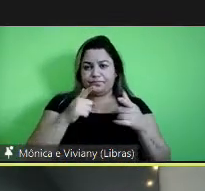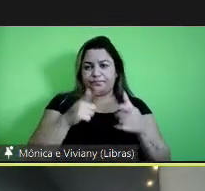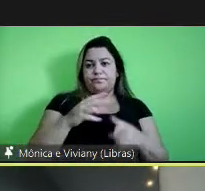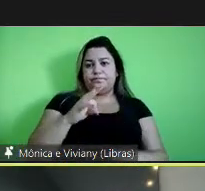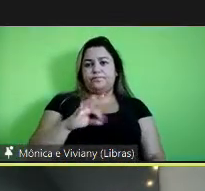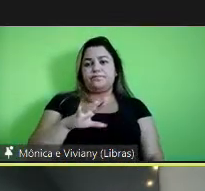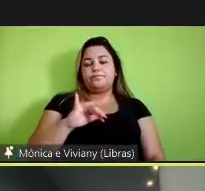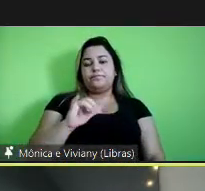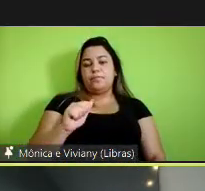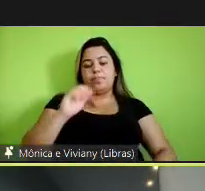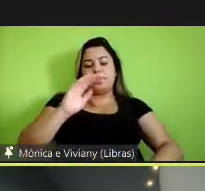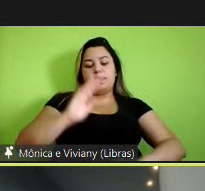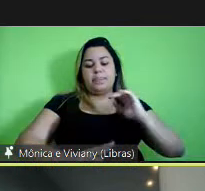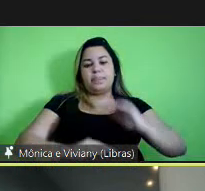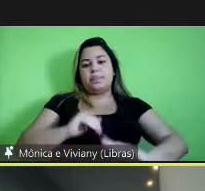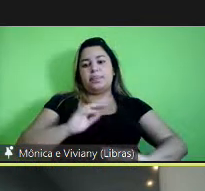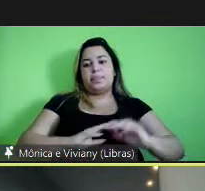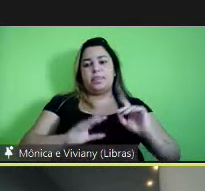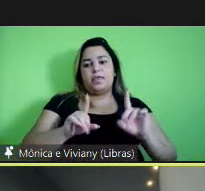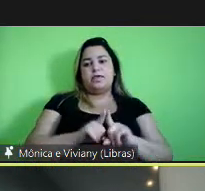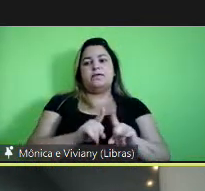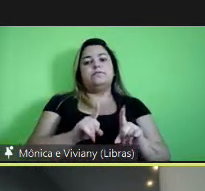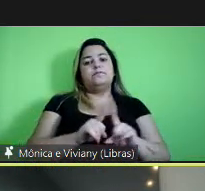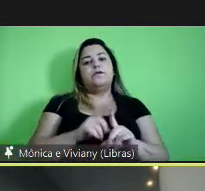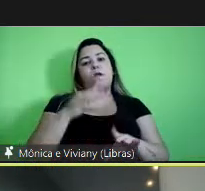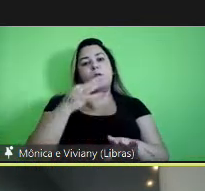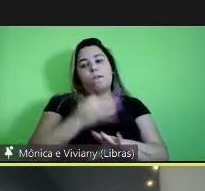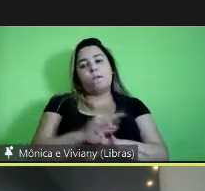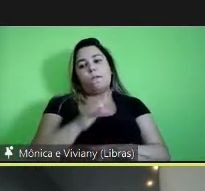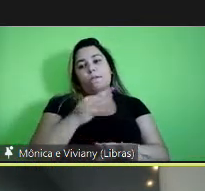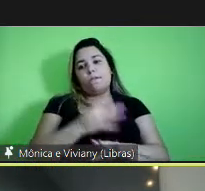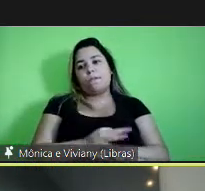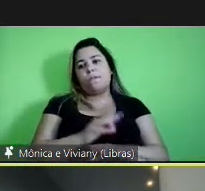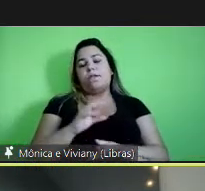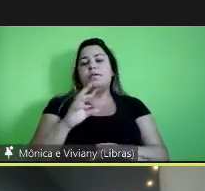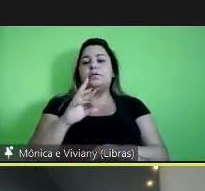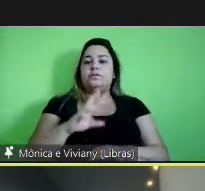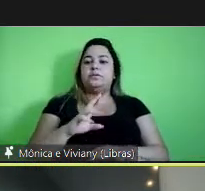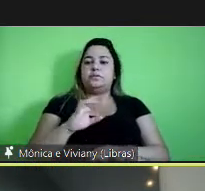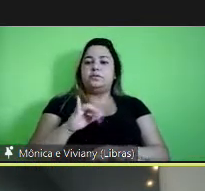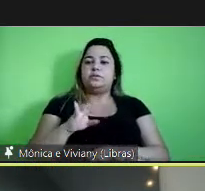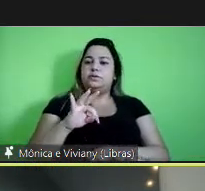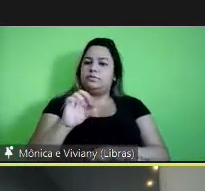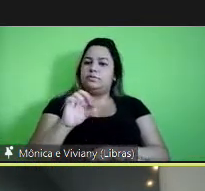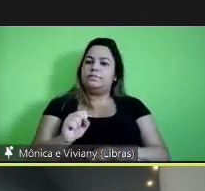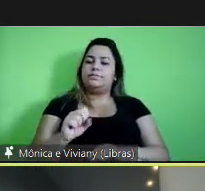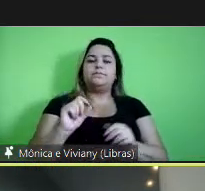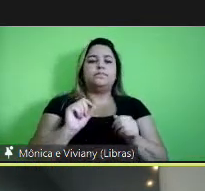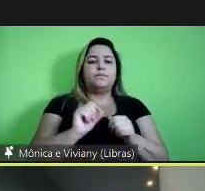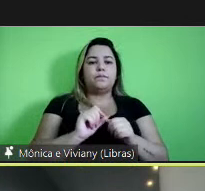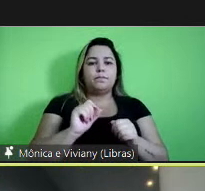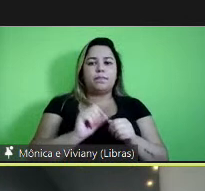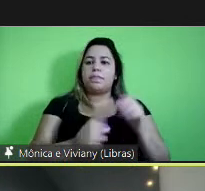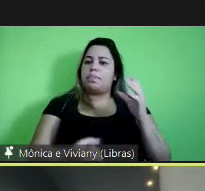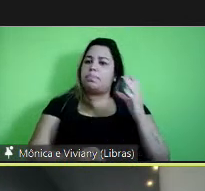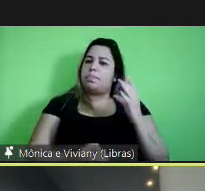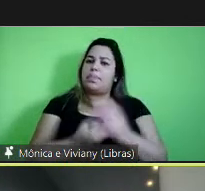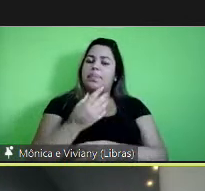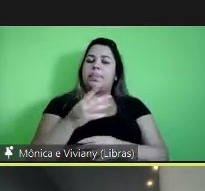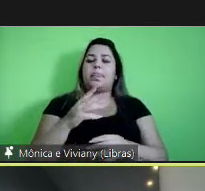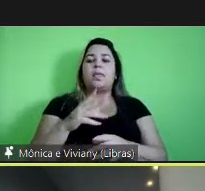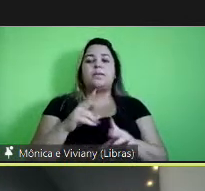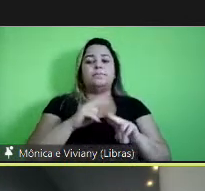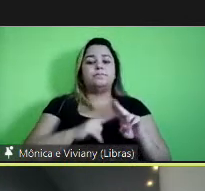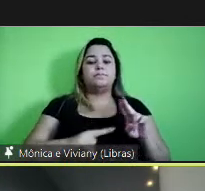and in which we saw the theory and the practice. We tested the diets, we tested the recipes,